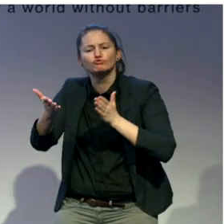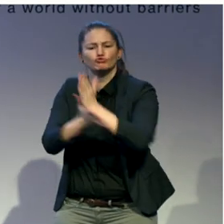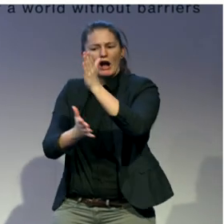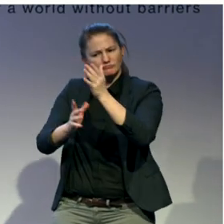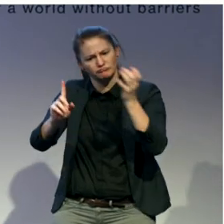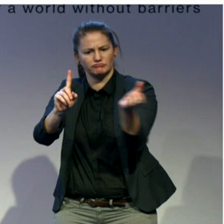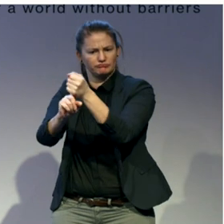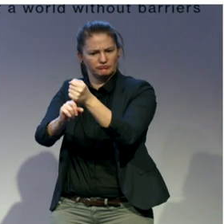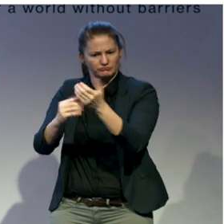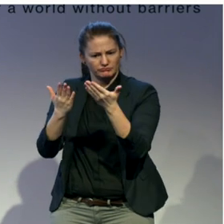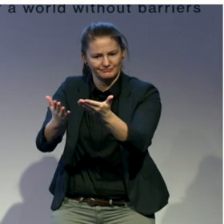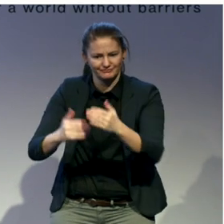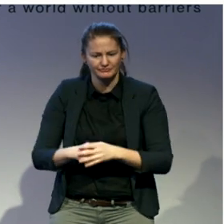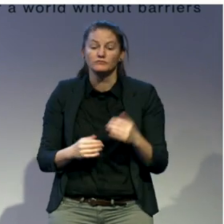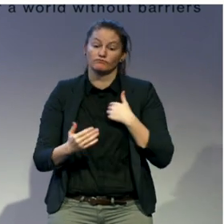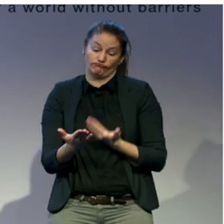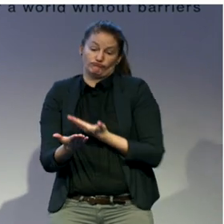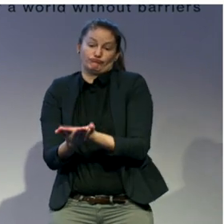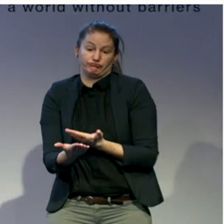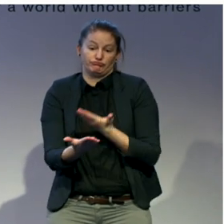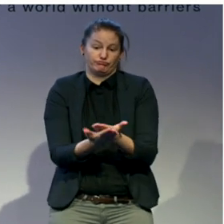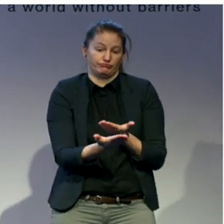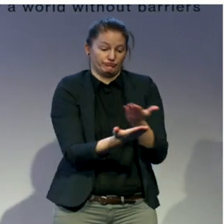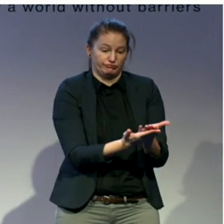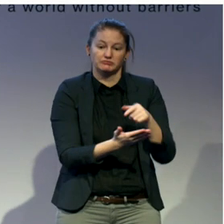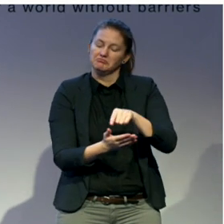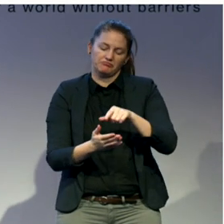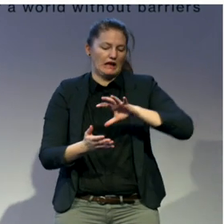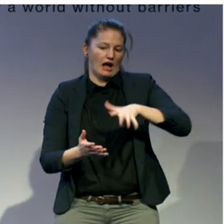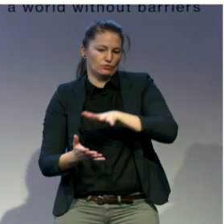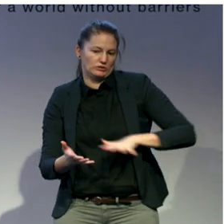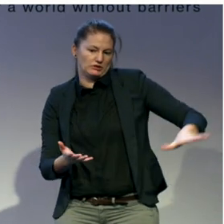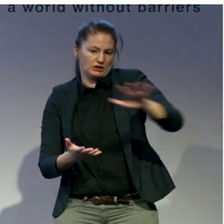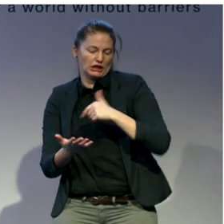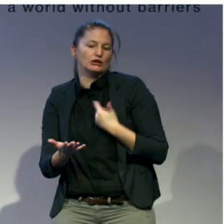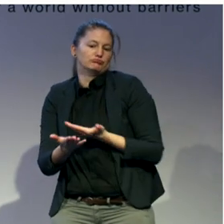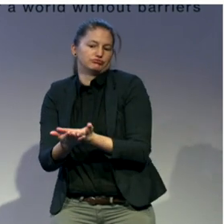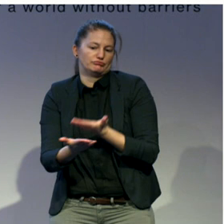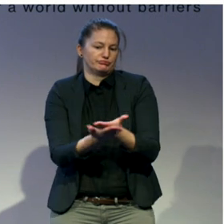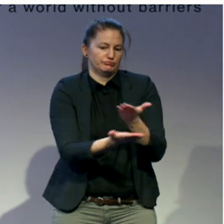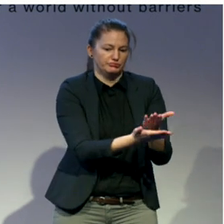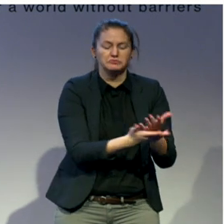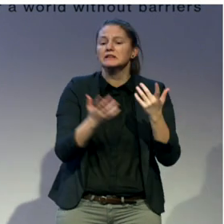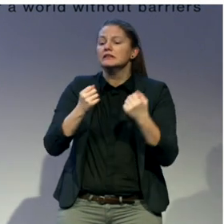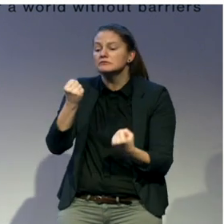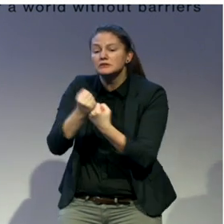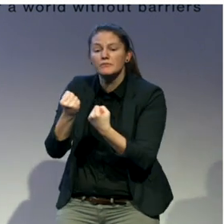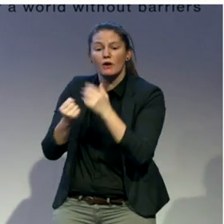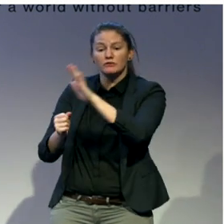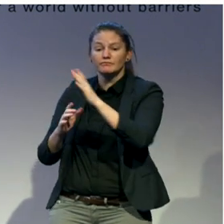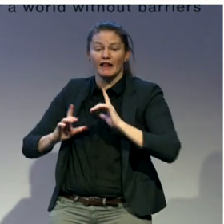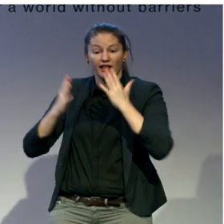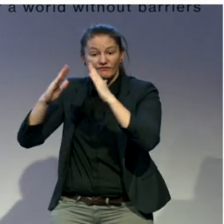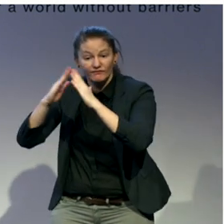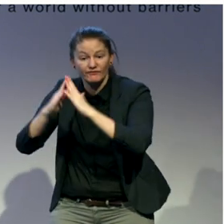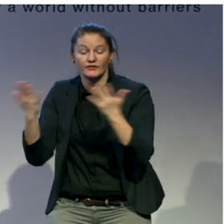health nationwide, in areas of supportive housing, supportive employment, and family counseling. In